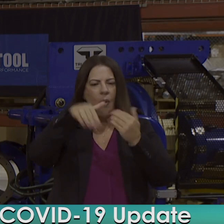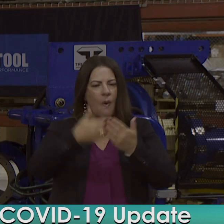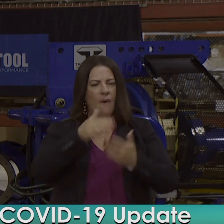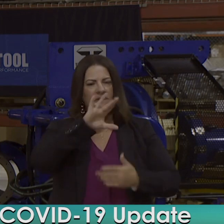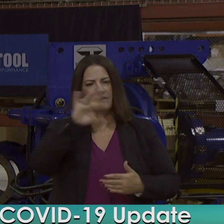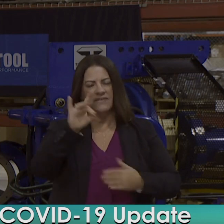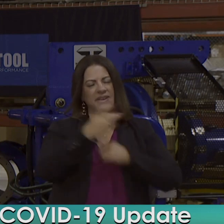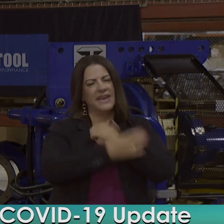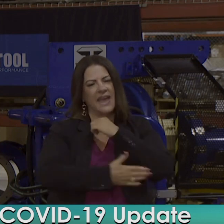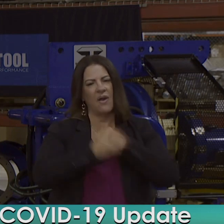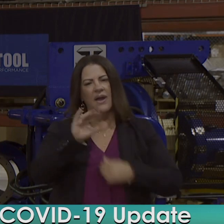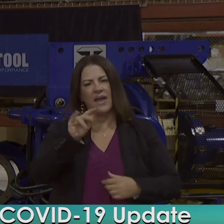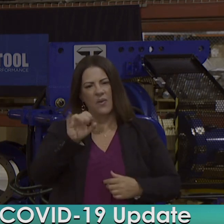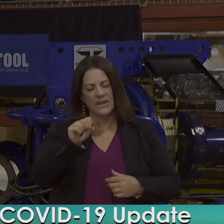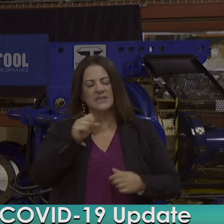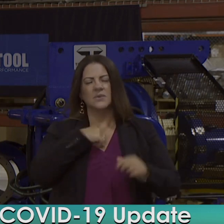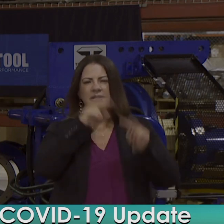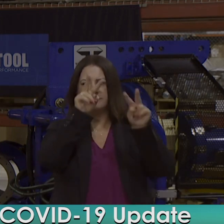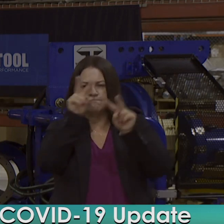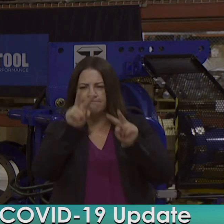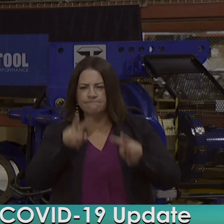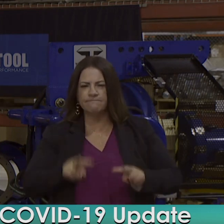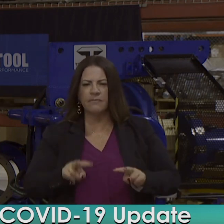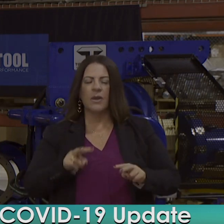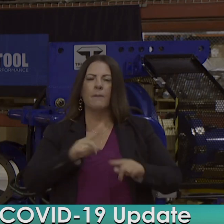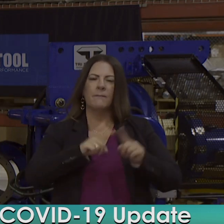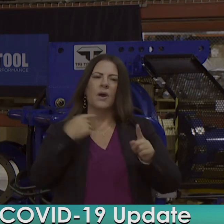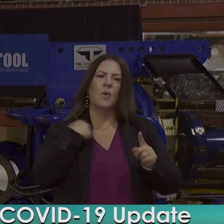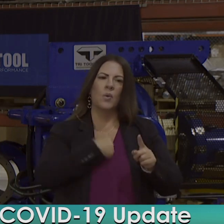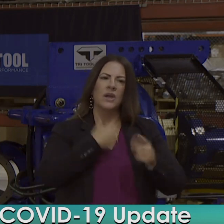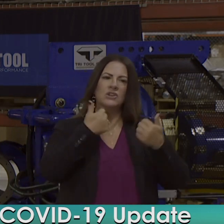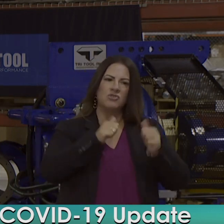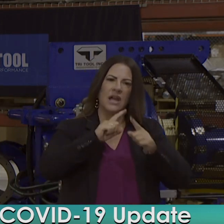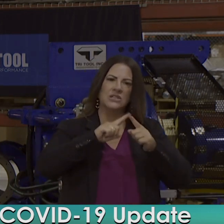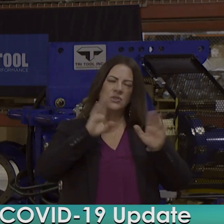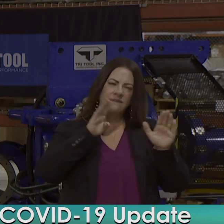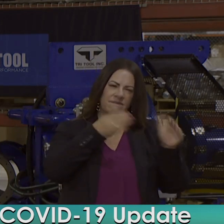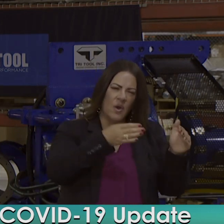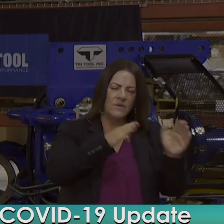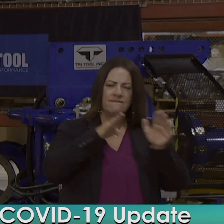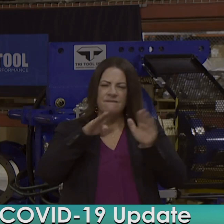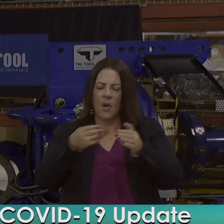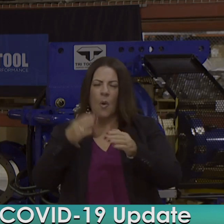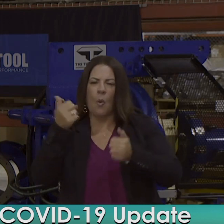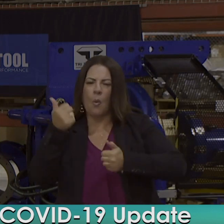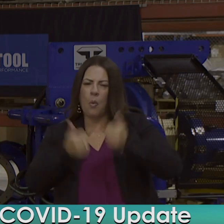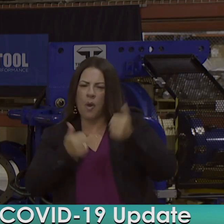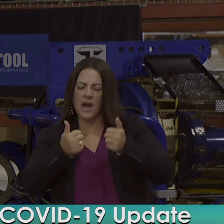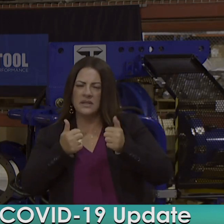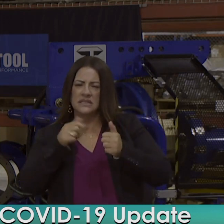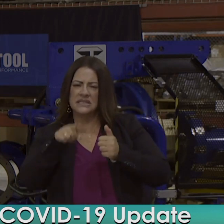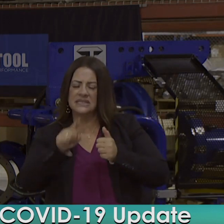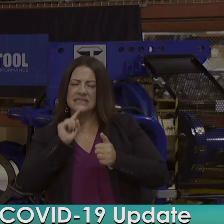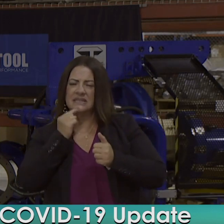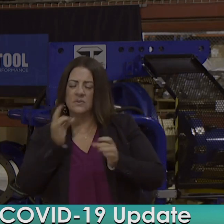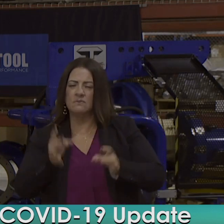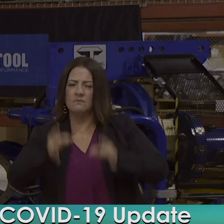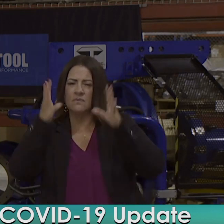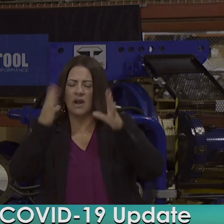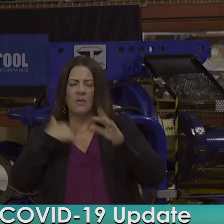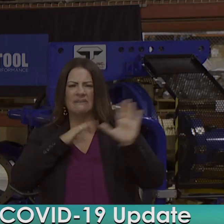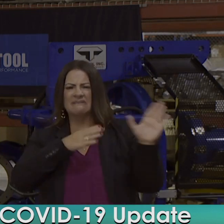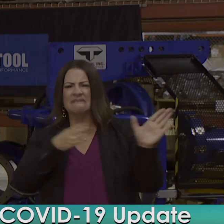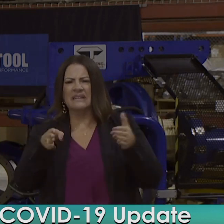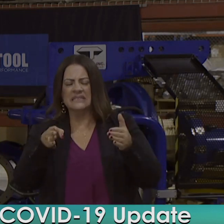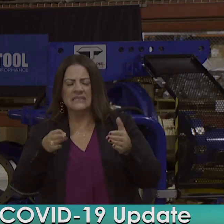of California, we target our engagement and efforts based upon conditions that present themselves. We talk in